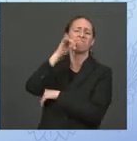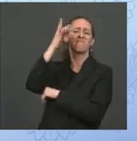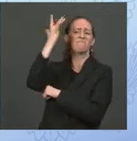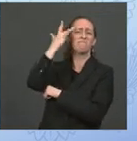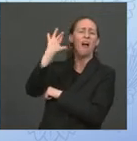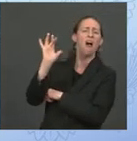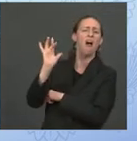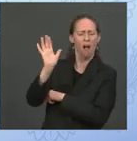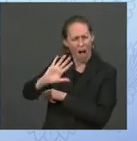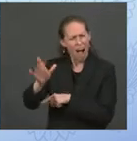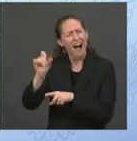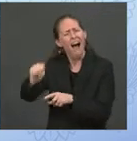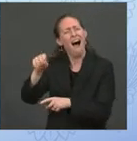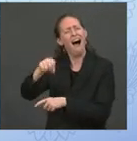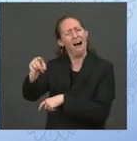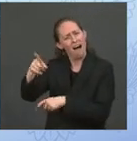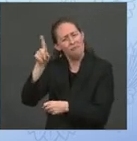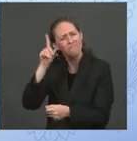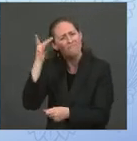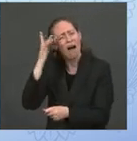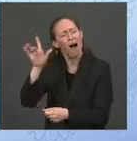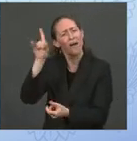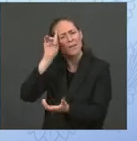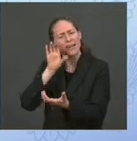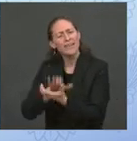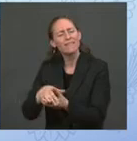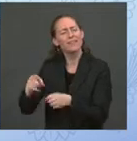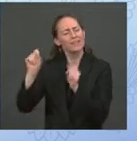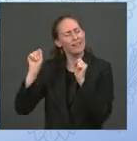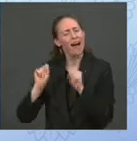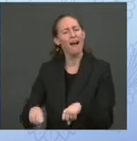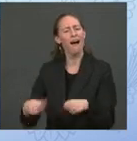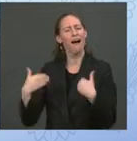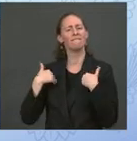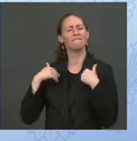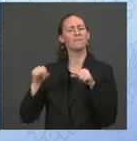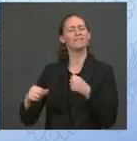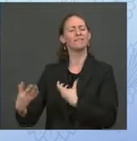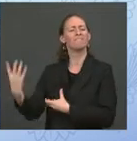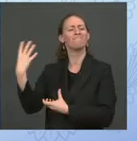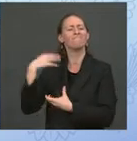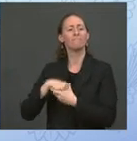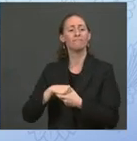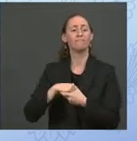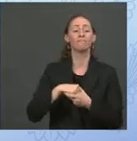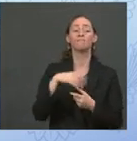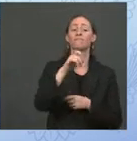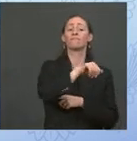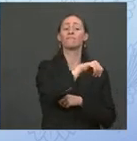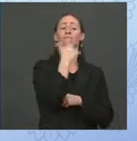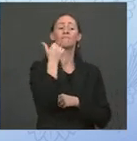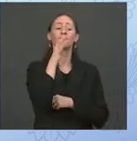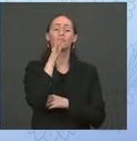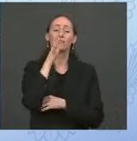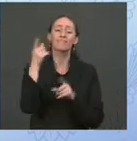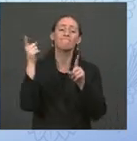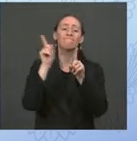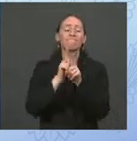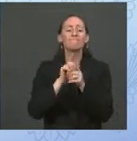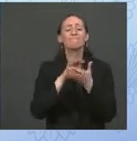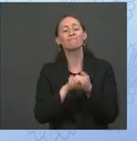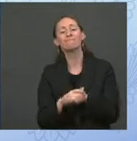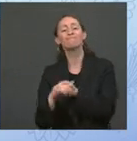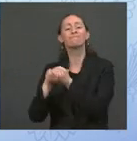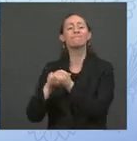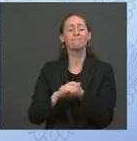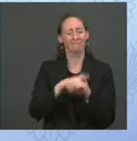intelligence that's always been there. Holding that mom's hand when you tell her, despite her fears